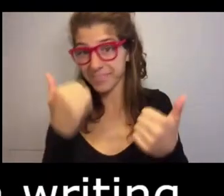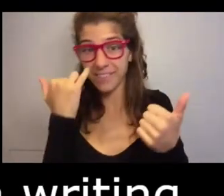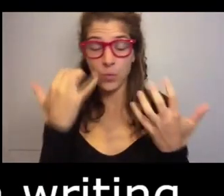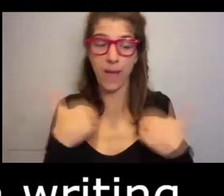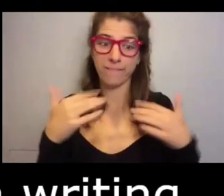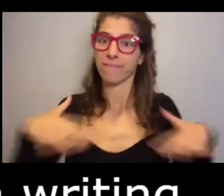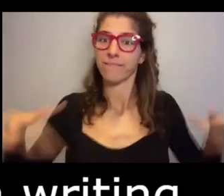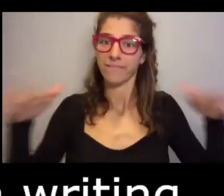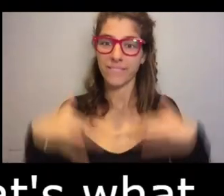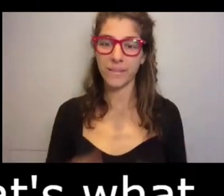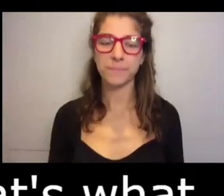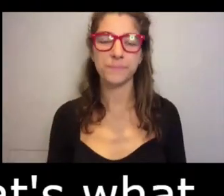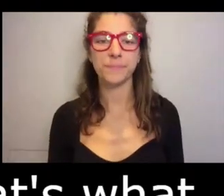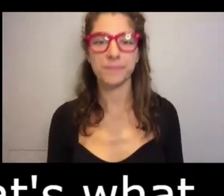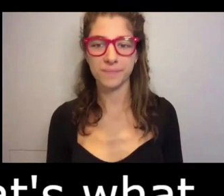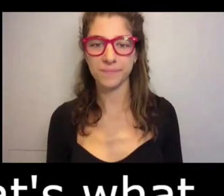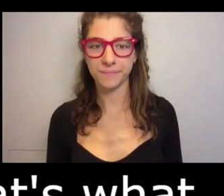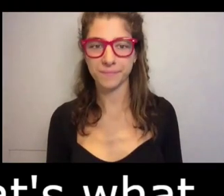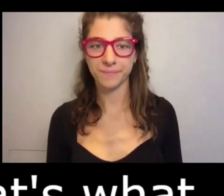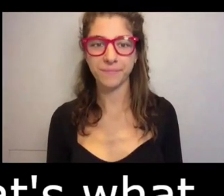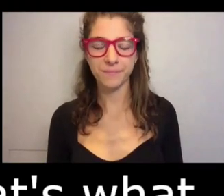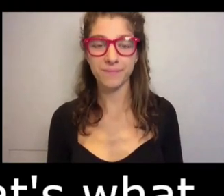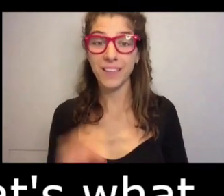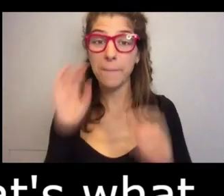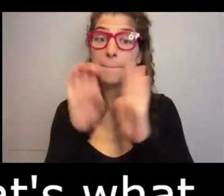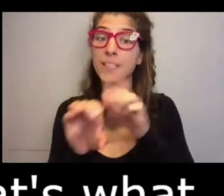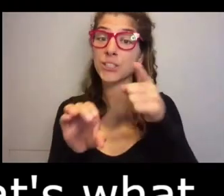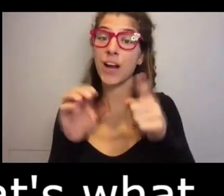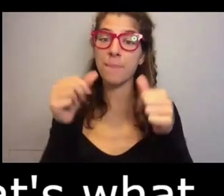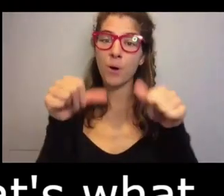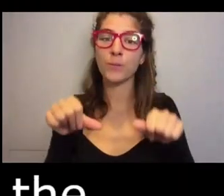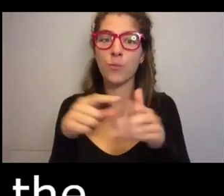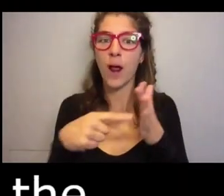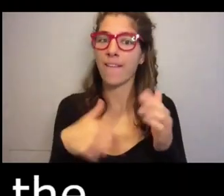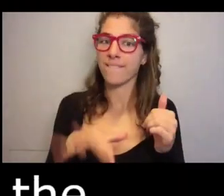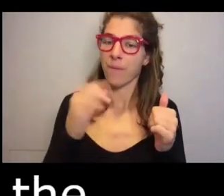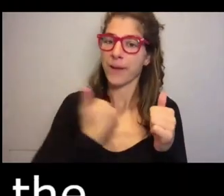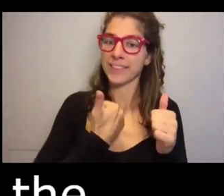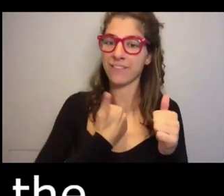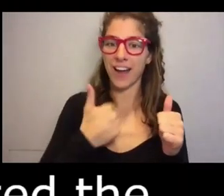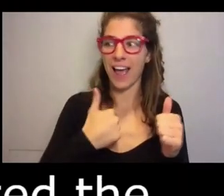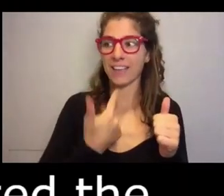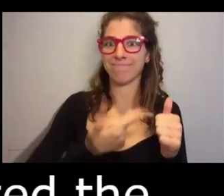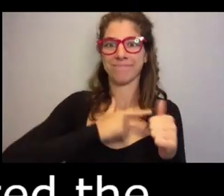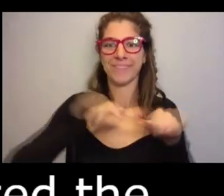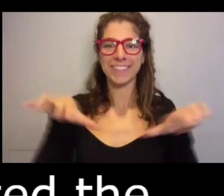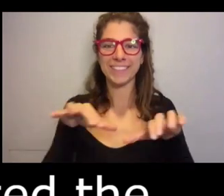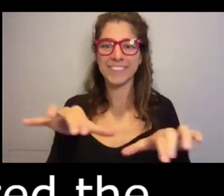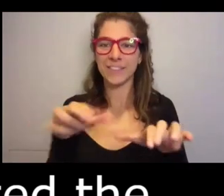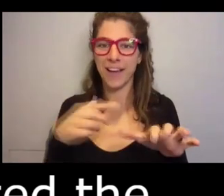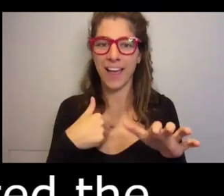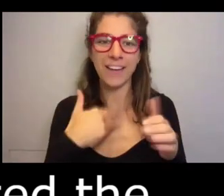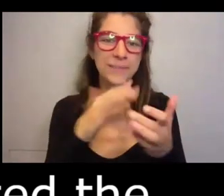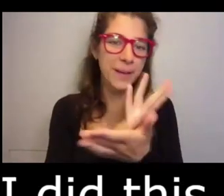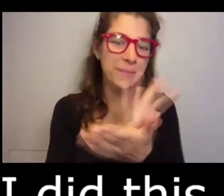around you. In the picture on the slide, I posted the items that I found when I did this activity. So I had a piece